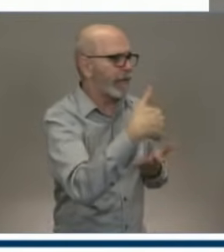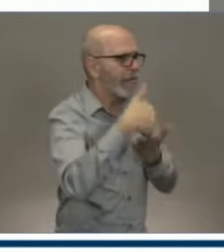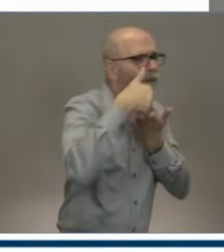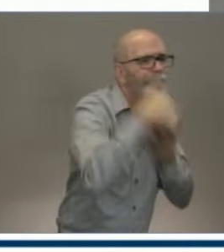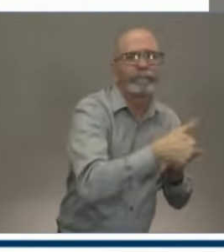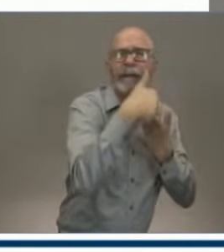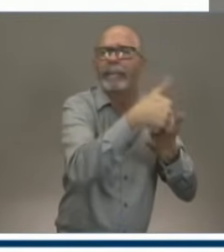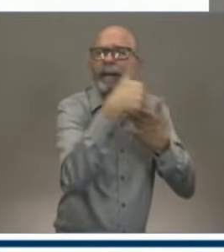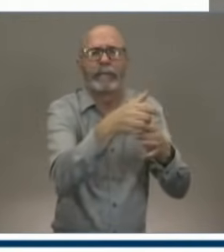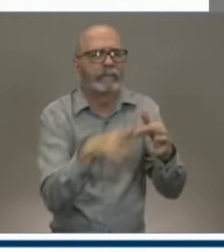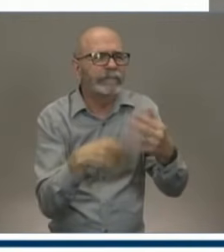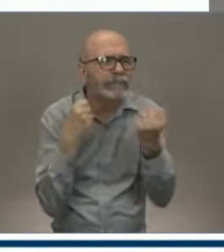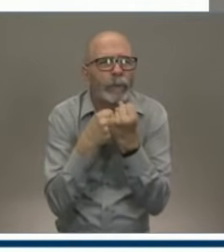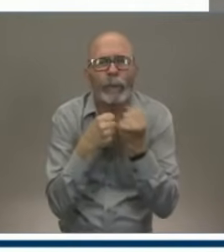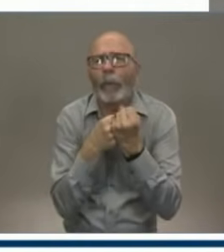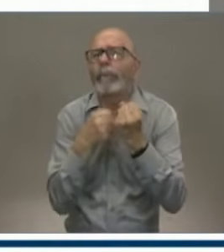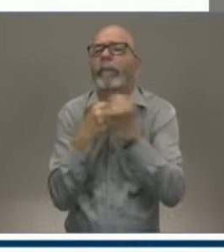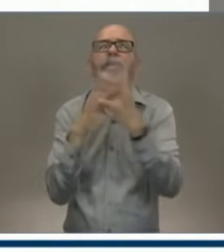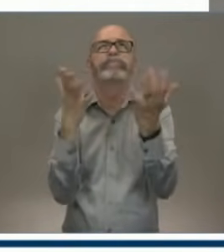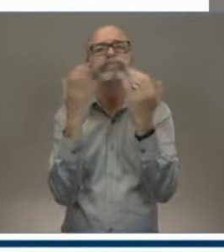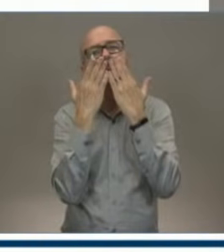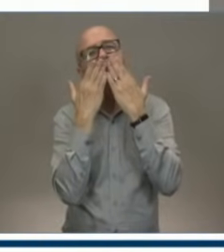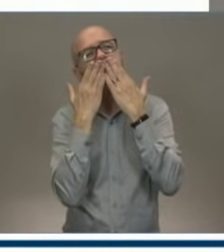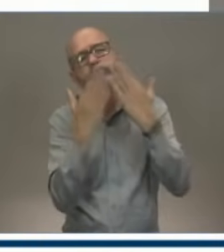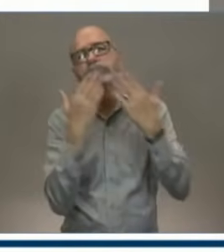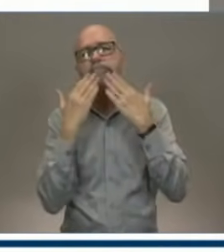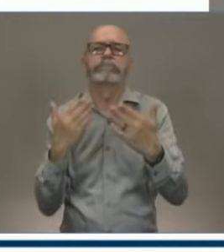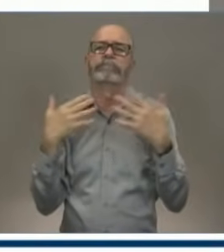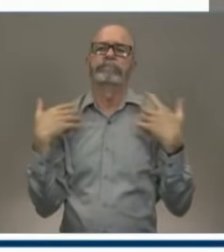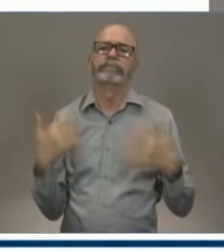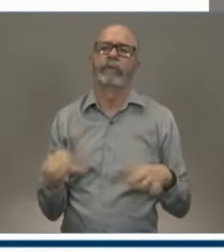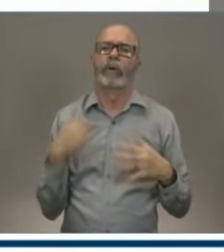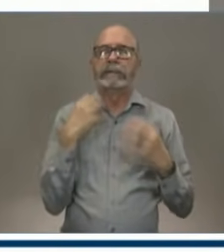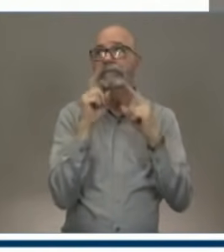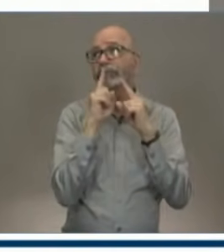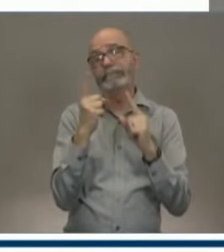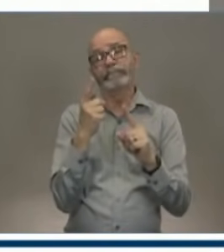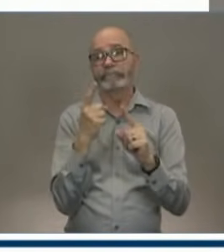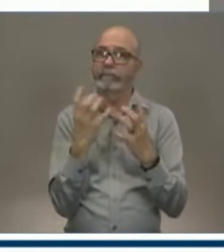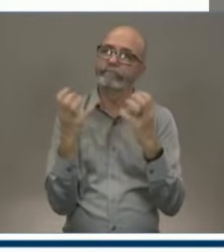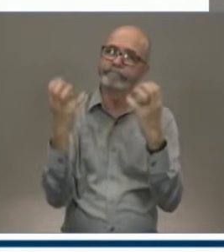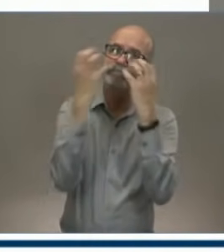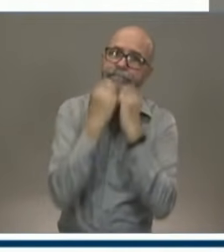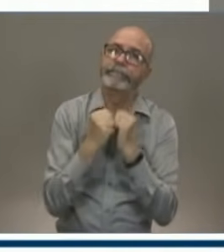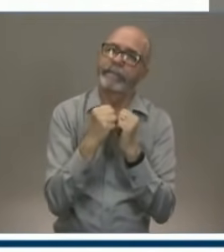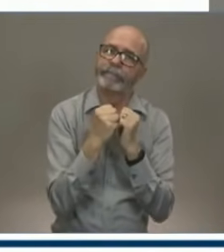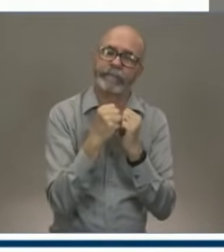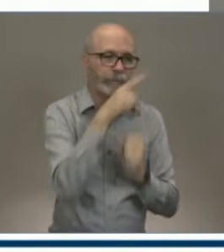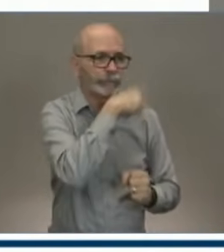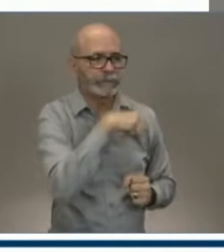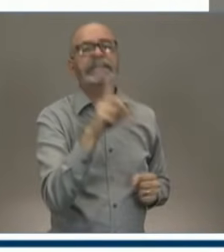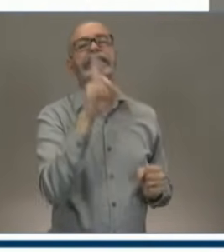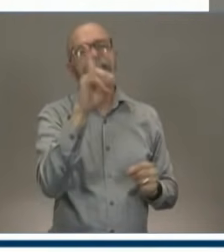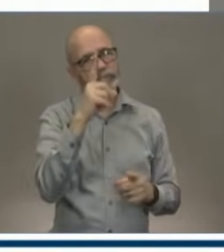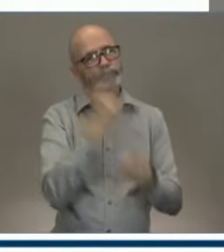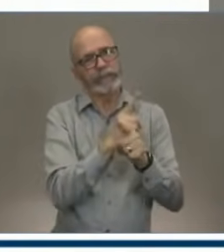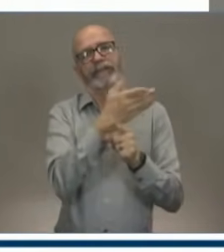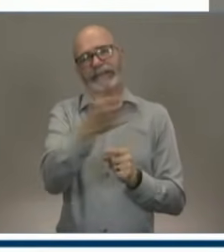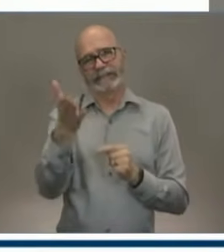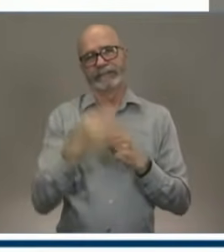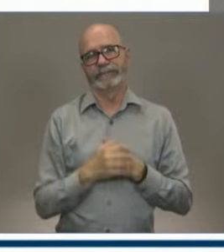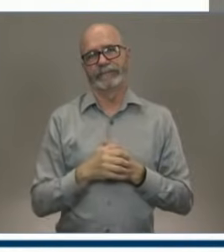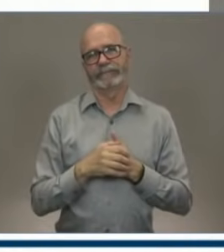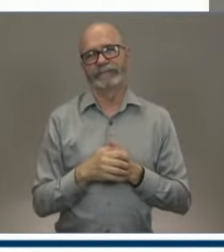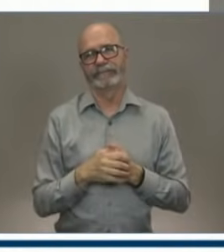that we're getting from the Canadian Armed Forces is invaluable. So I want to thank them for that. We also have in the health authority,